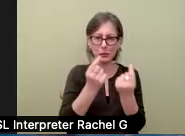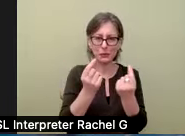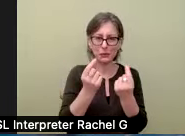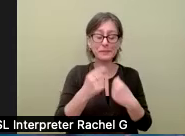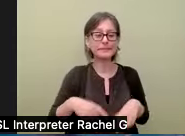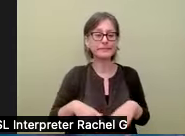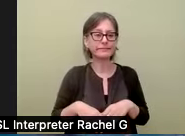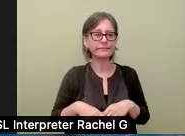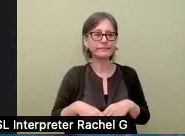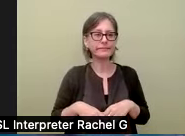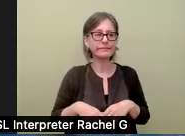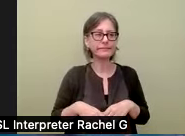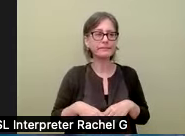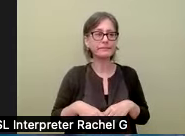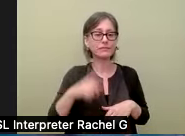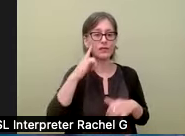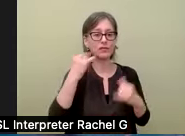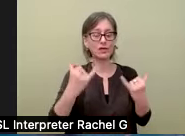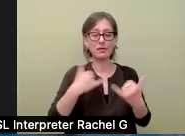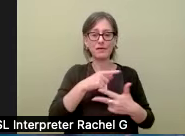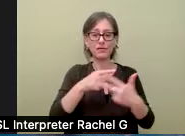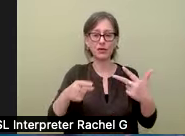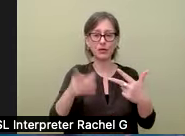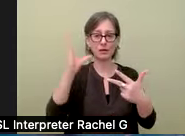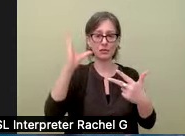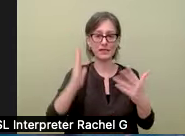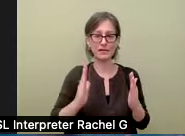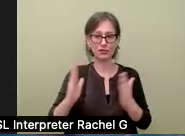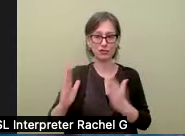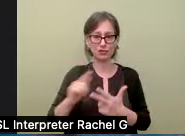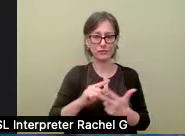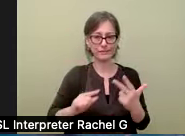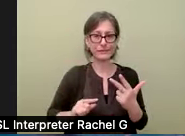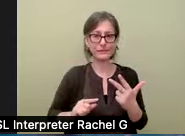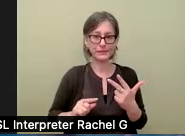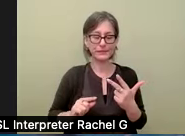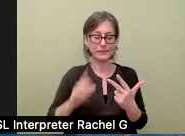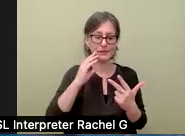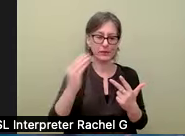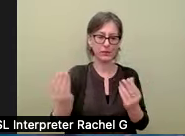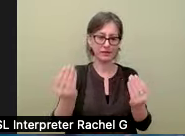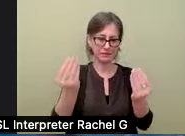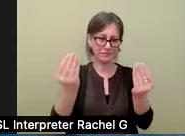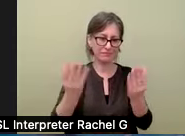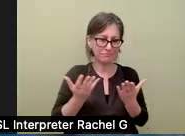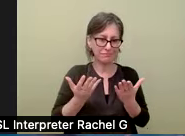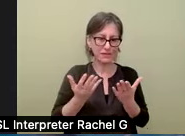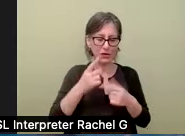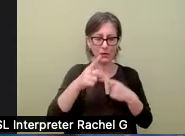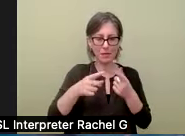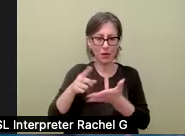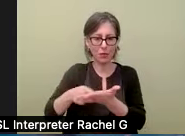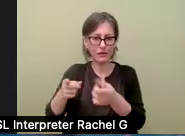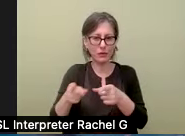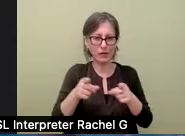For today's webinar, we have three great presenters who are going to give updates and information on what's